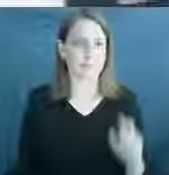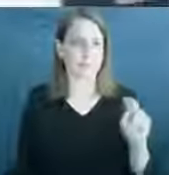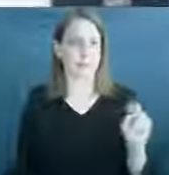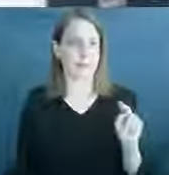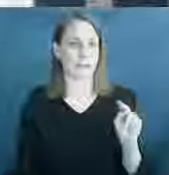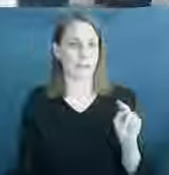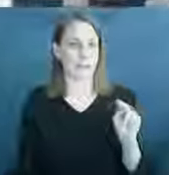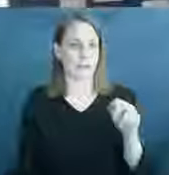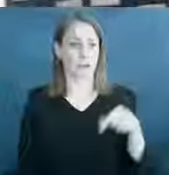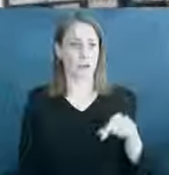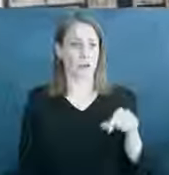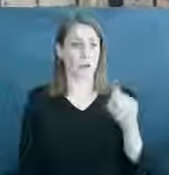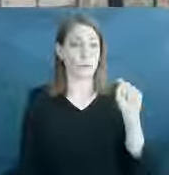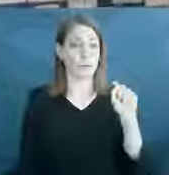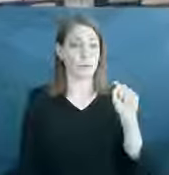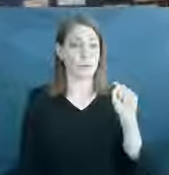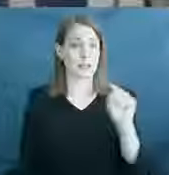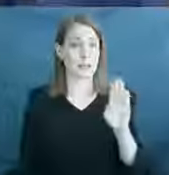Kyle, where are you going to go?